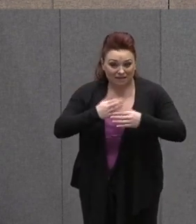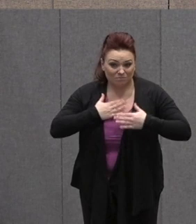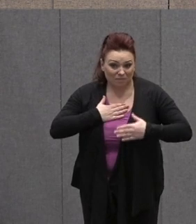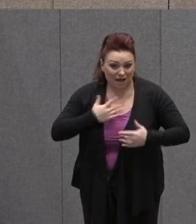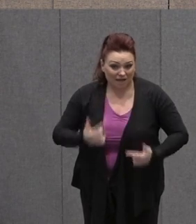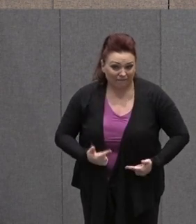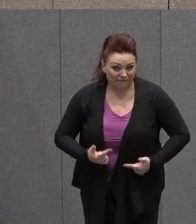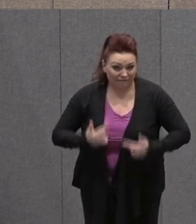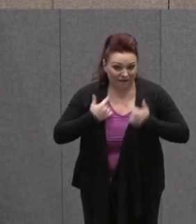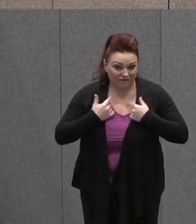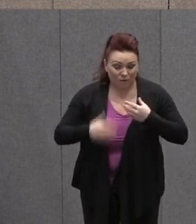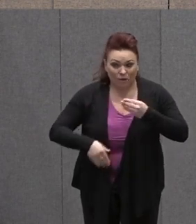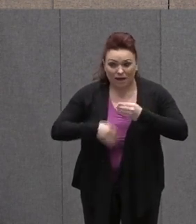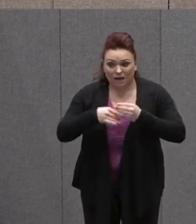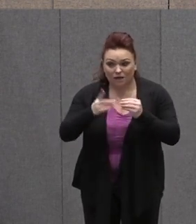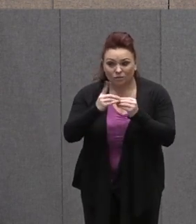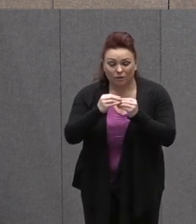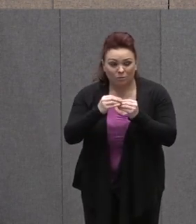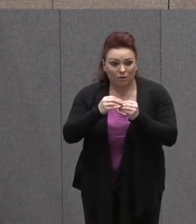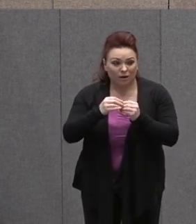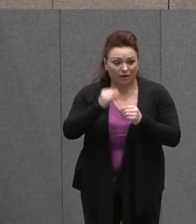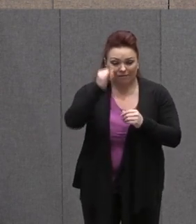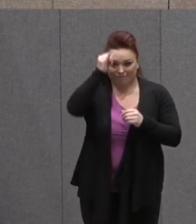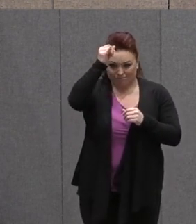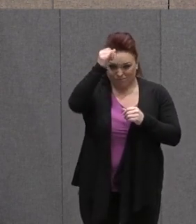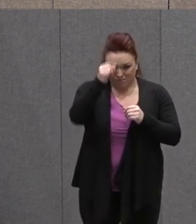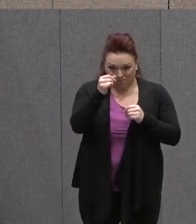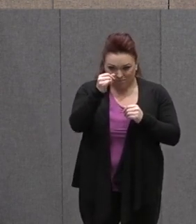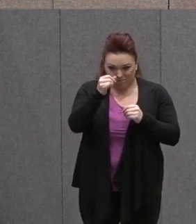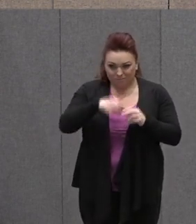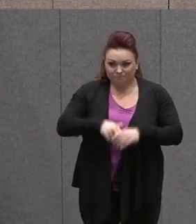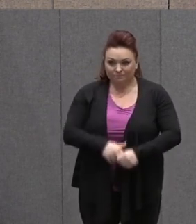So I'm going to add another line up here